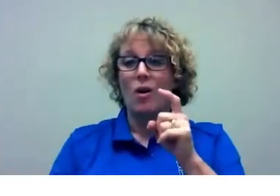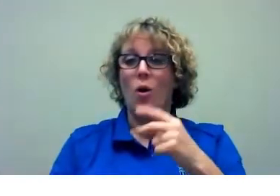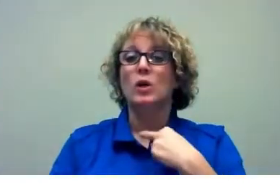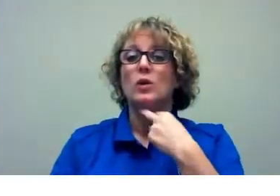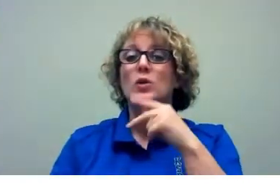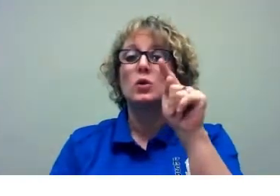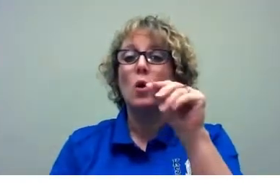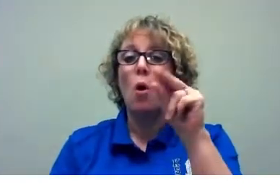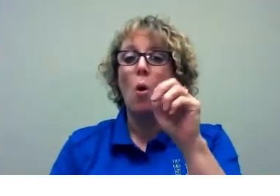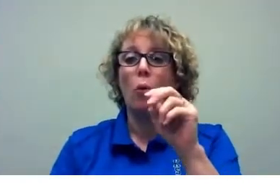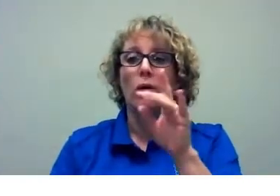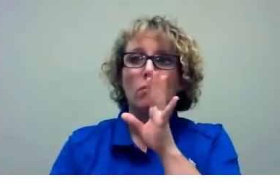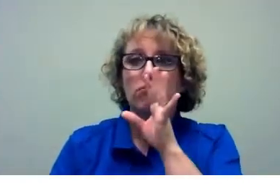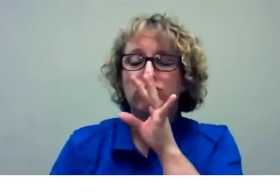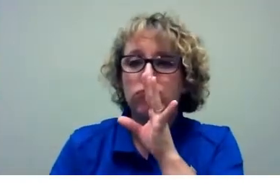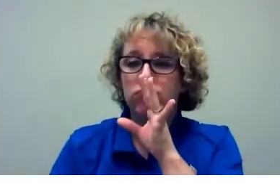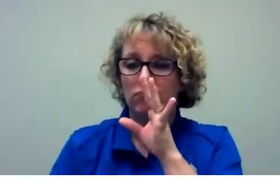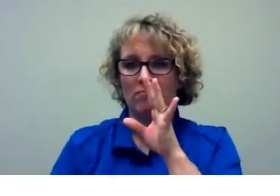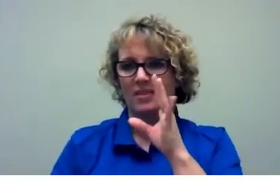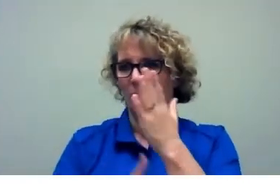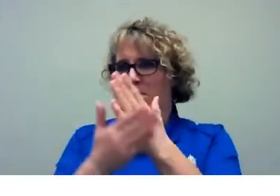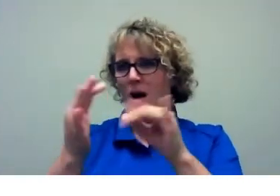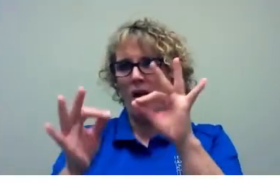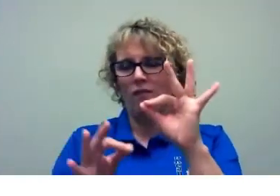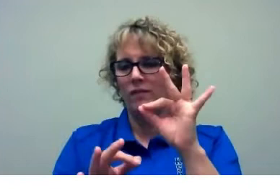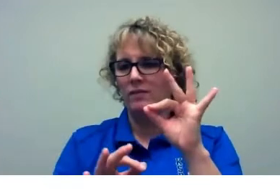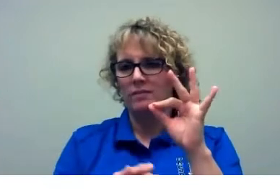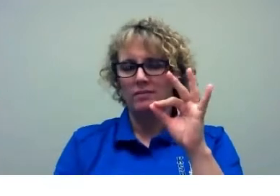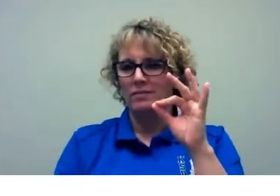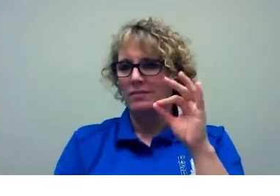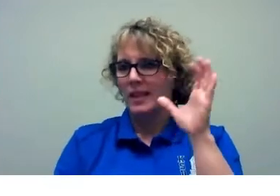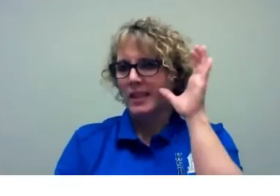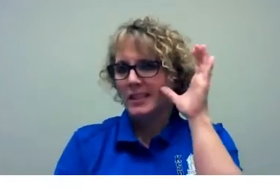Listening can be through facial expression, your tone of voice.